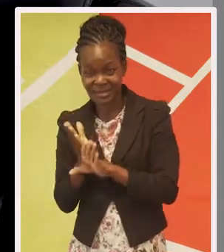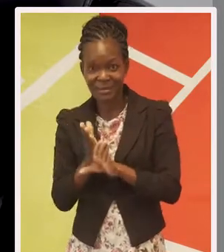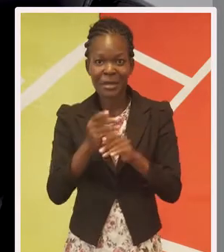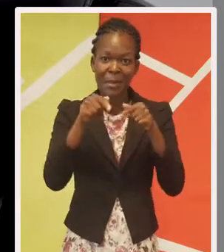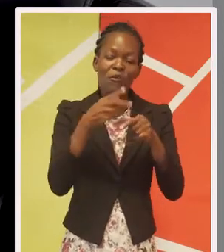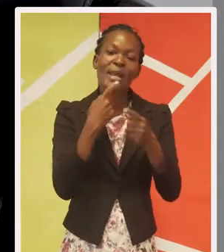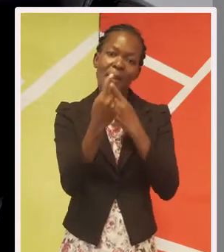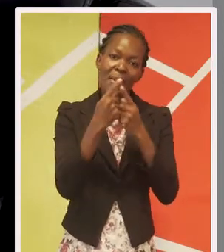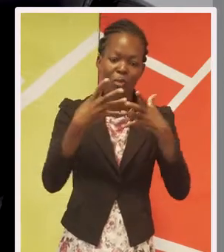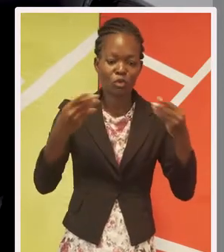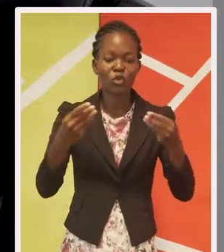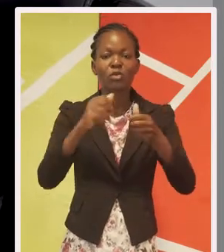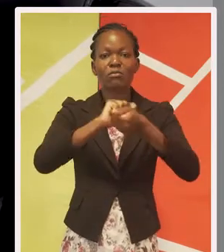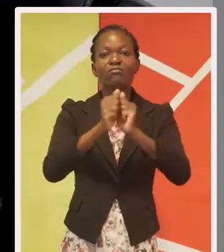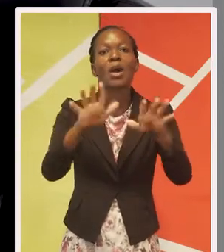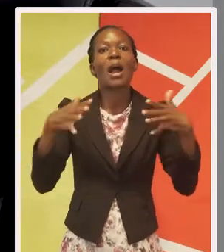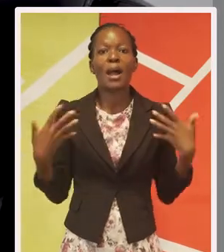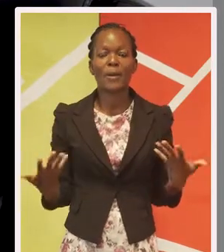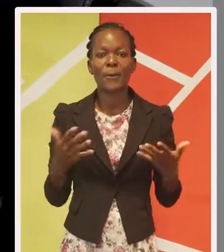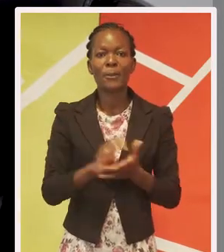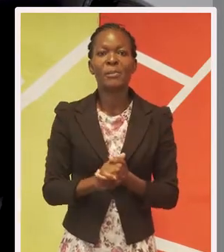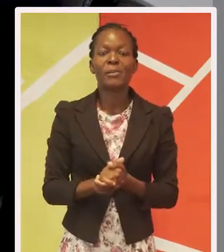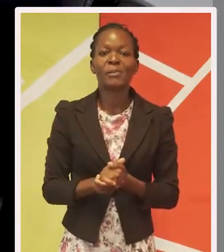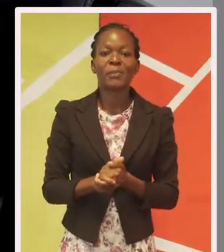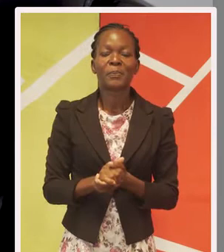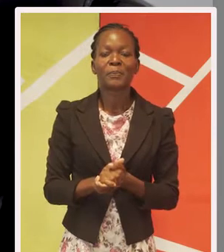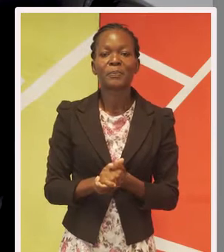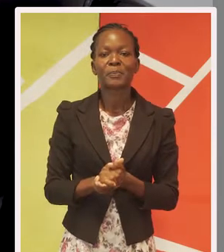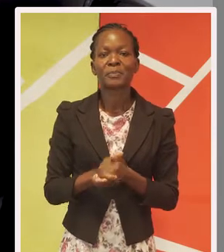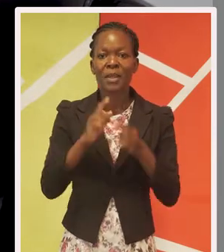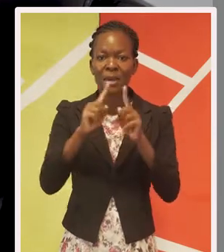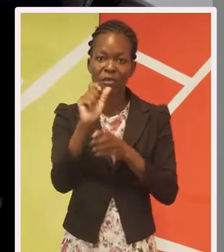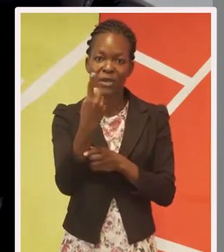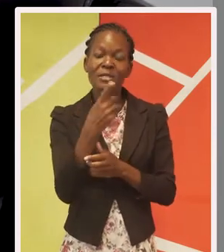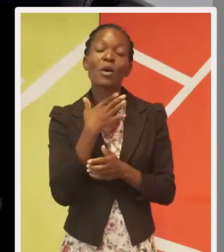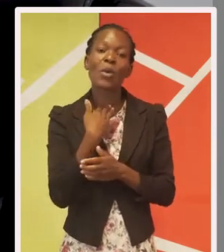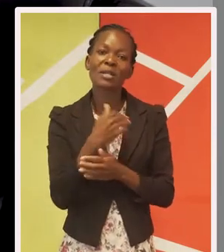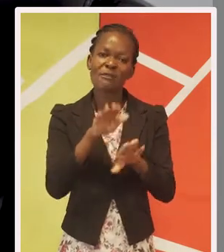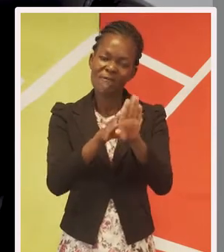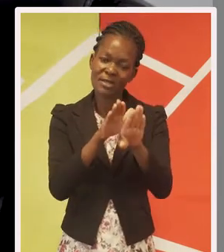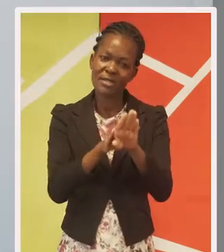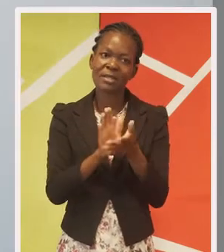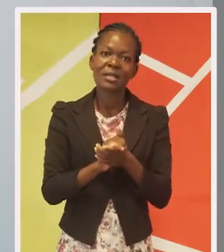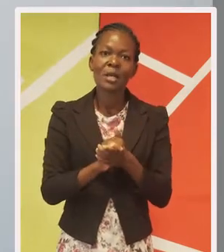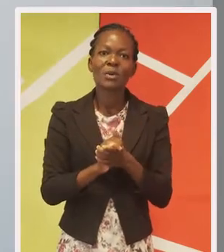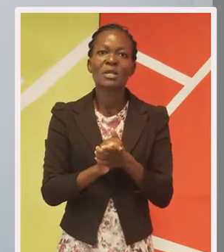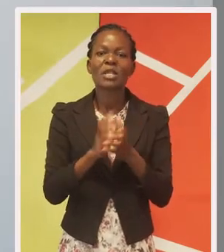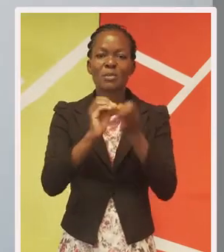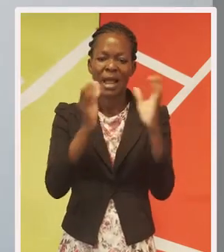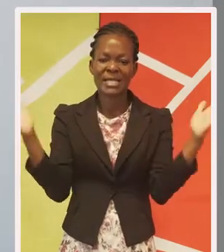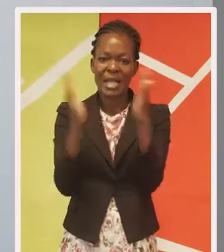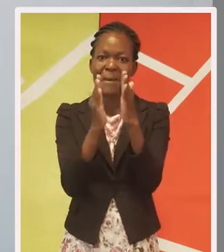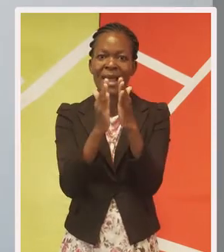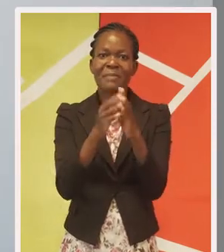it has entrapped African countries, let's look at our alternatives. But first, I would like us to quickly